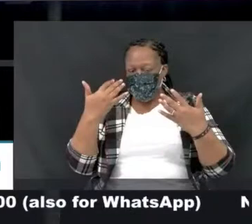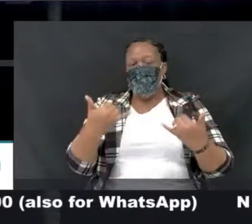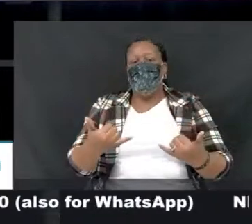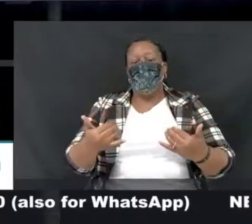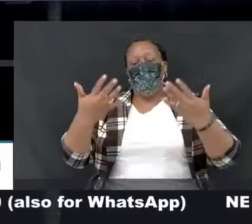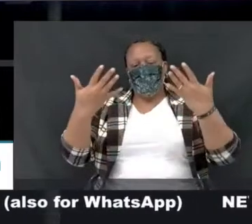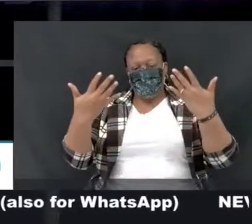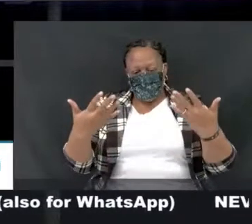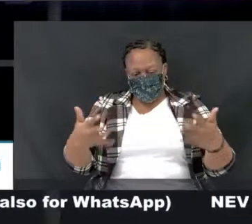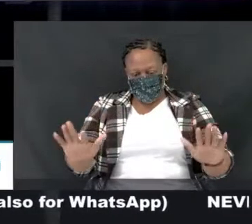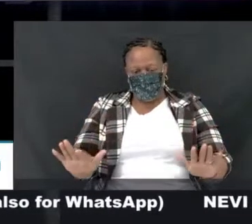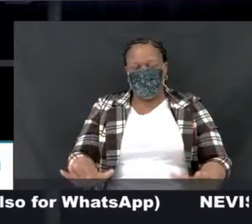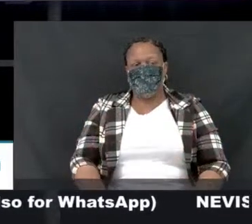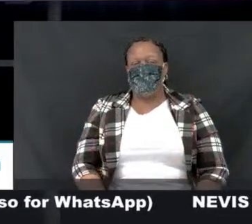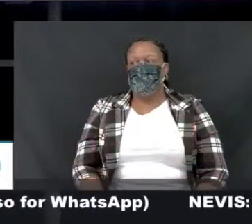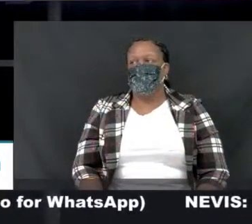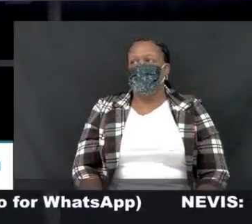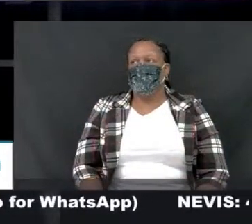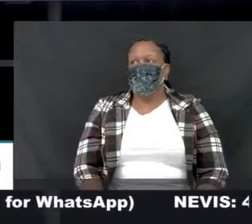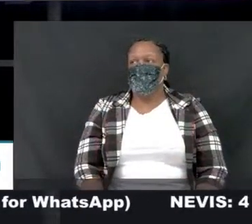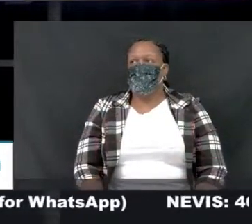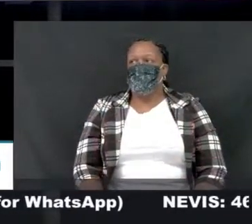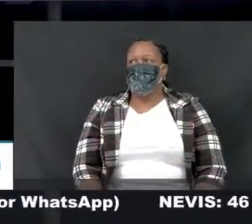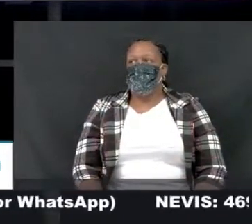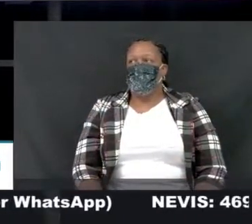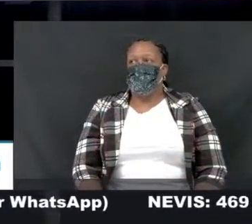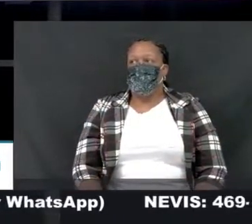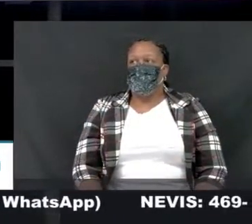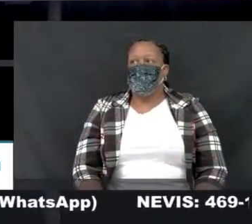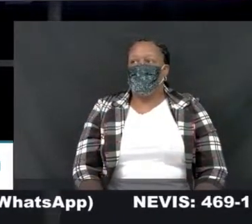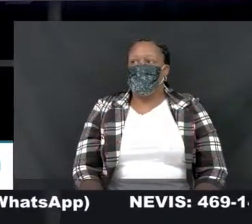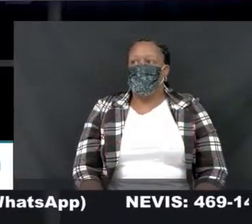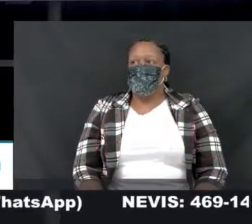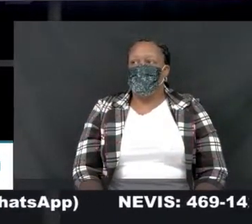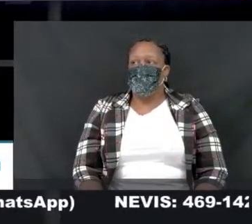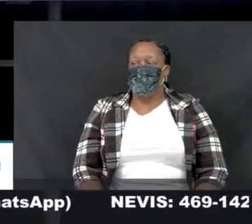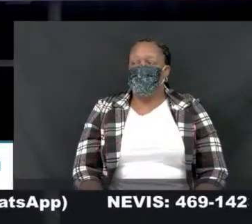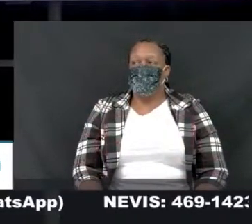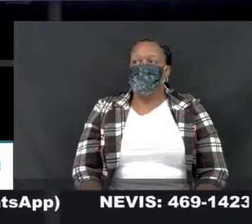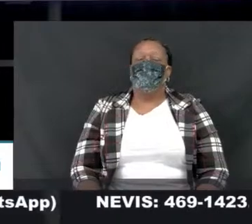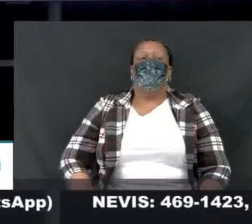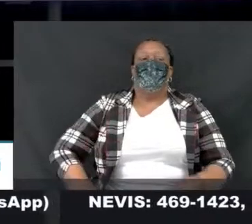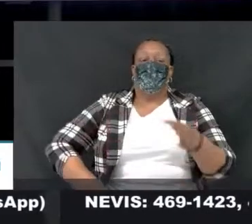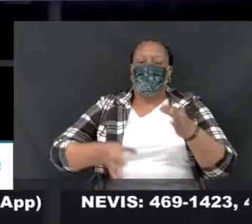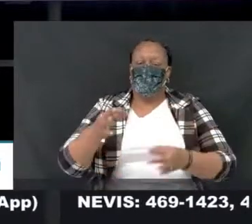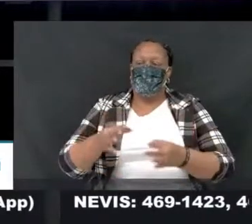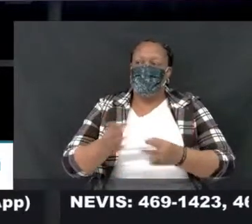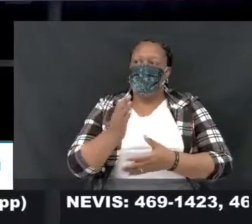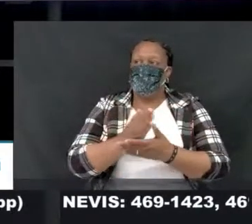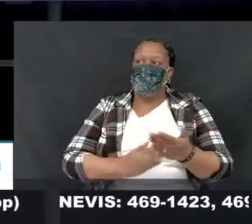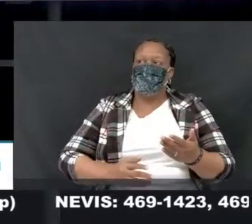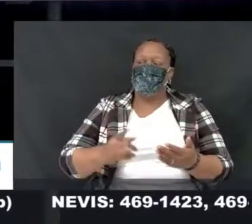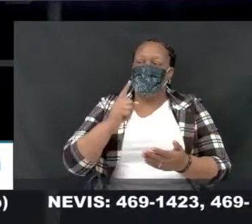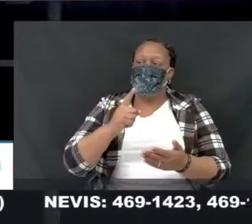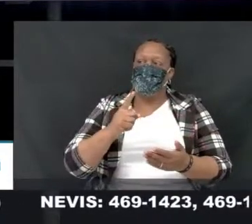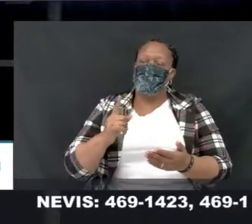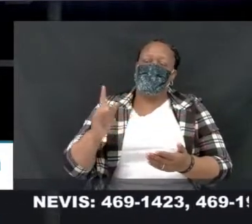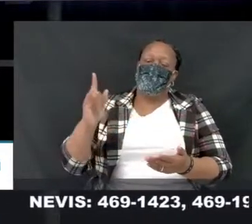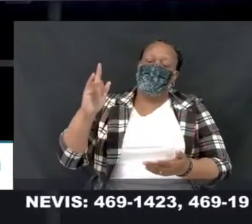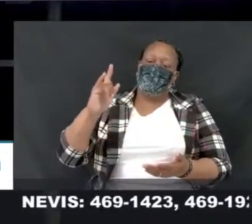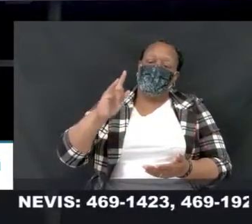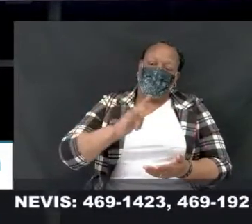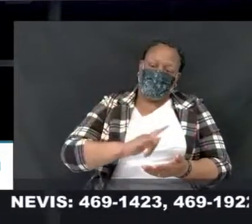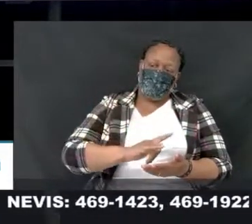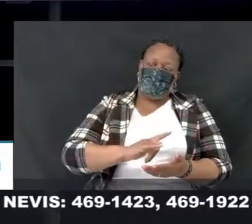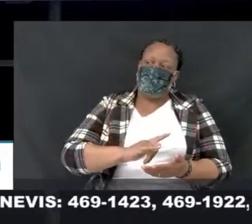mean? Let me explain. Abdia Samuel, passenger A, traveling from Miami and wants to return home to St.